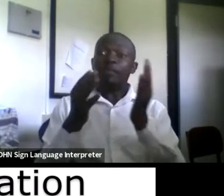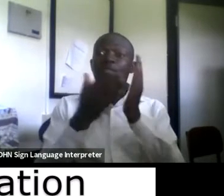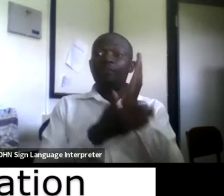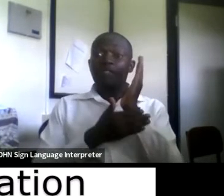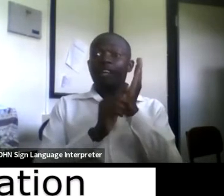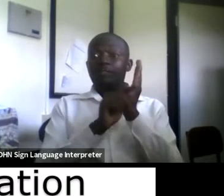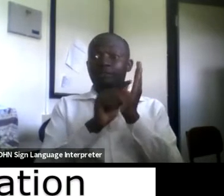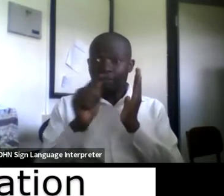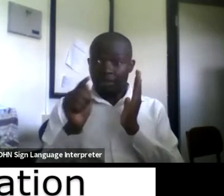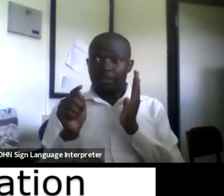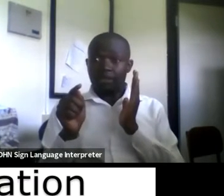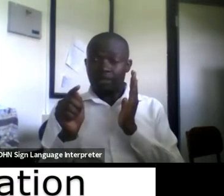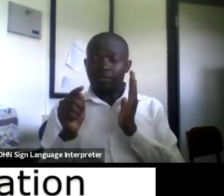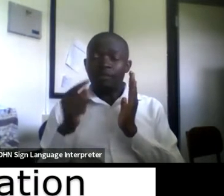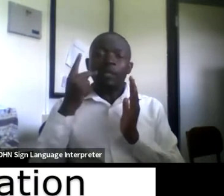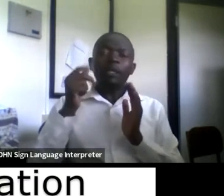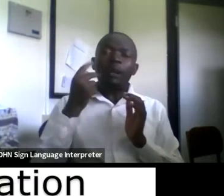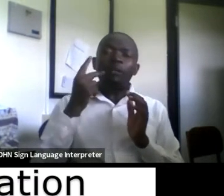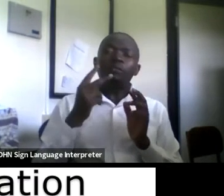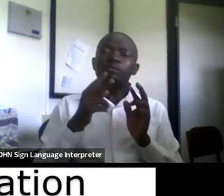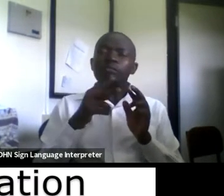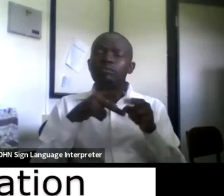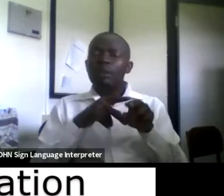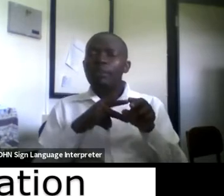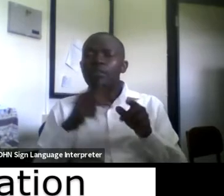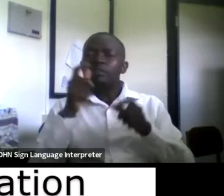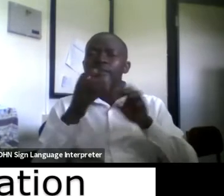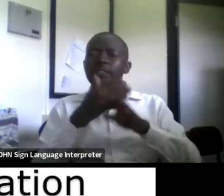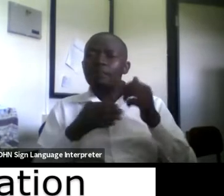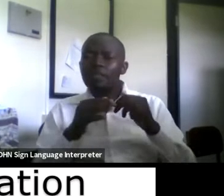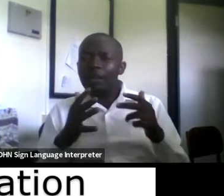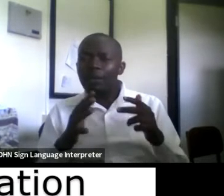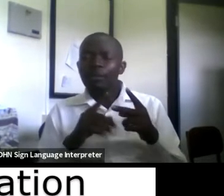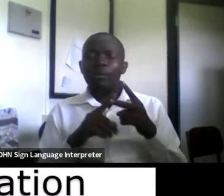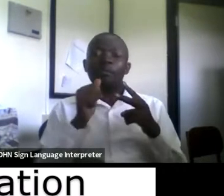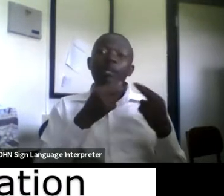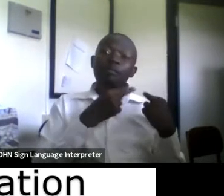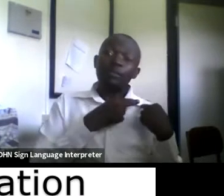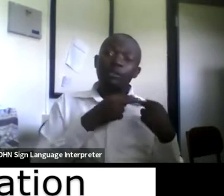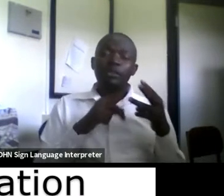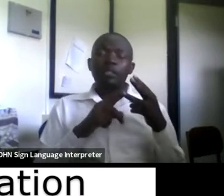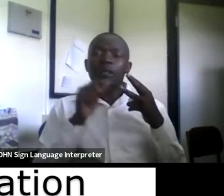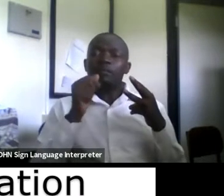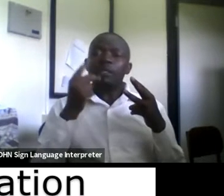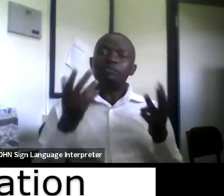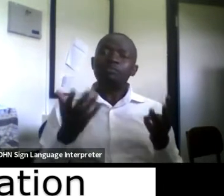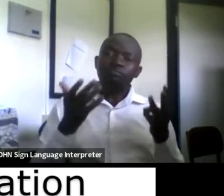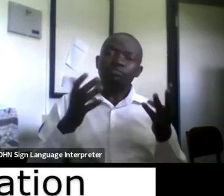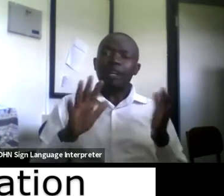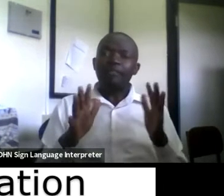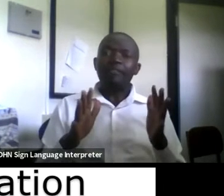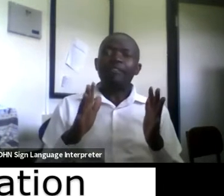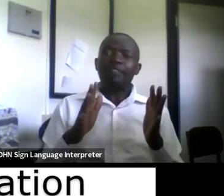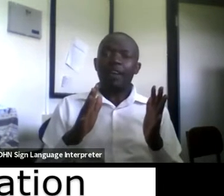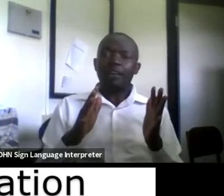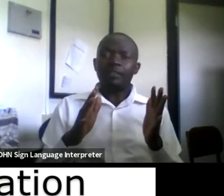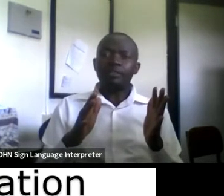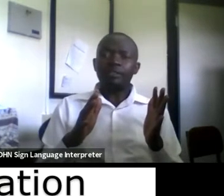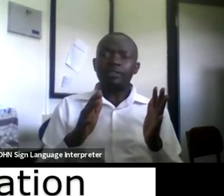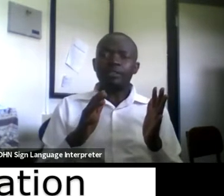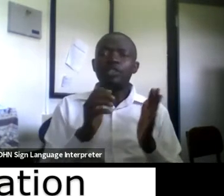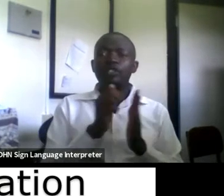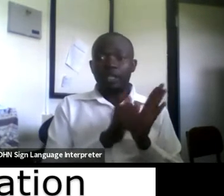is rehabilitation or disability is still considered a welfare agenda, and it is maybe put under some